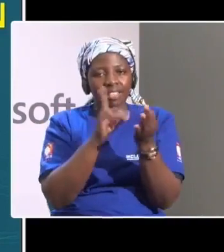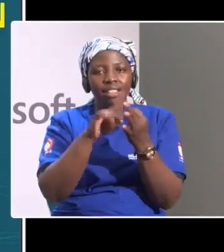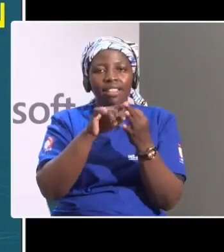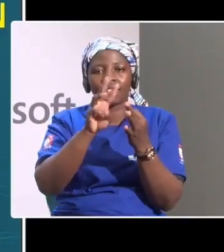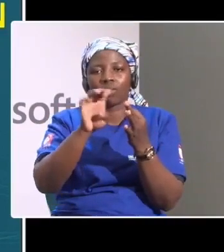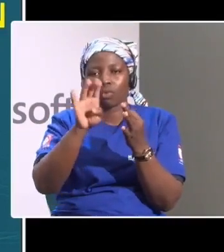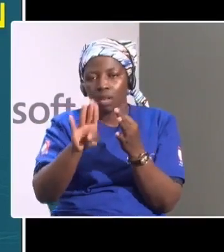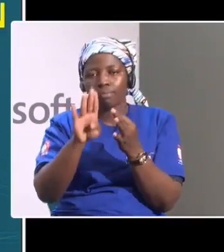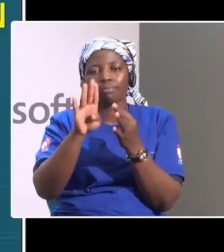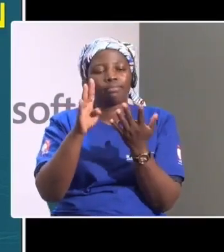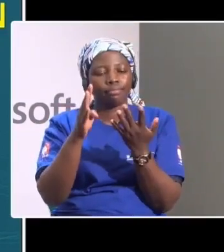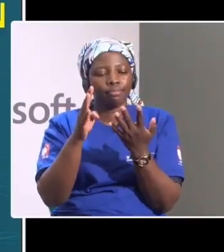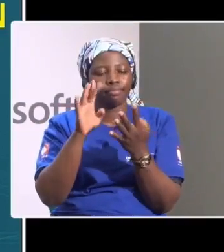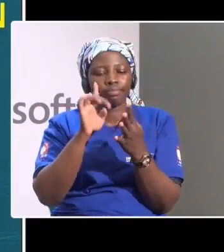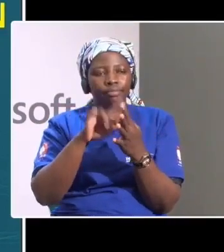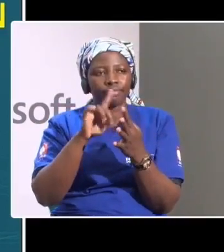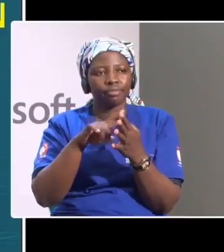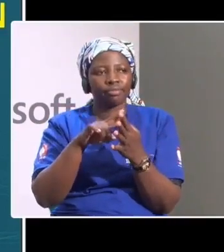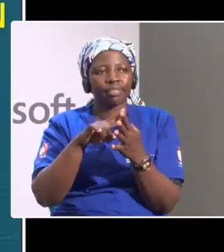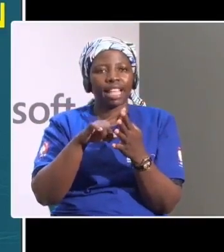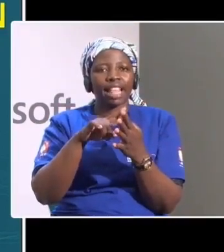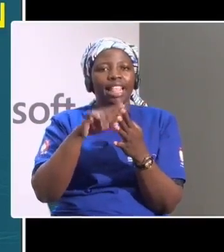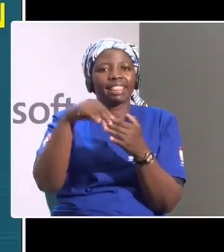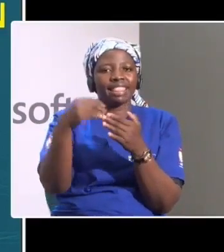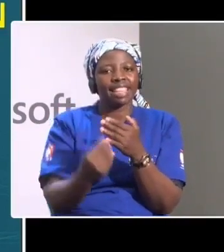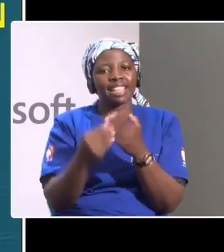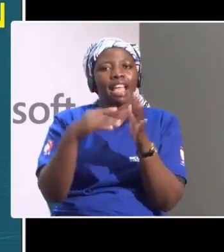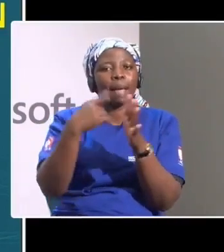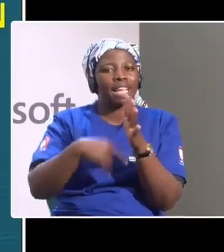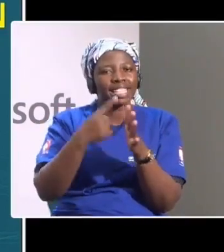websites, and ticketing machines,